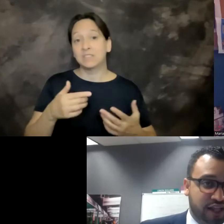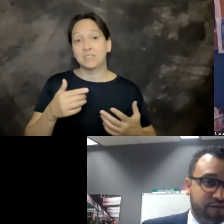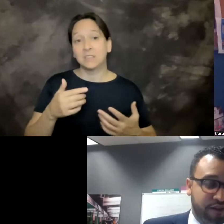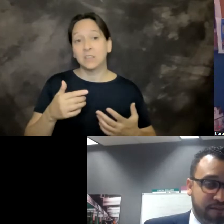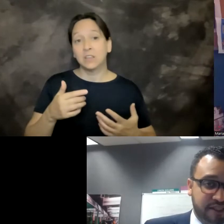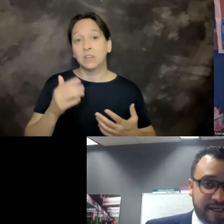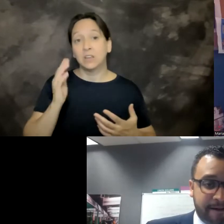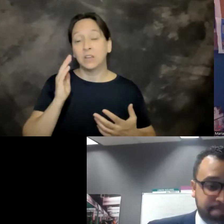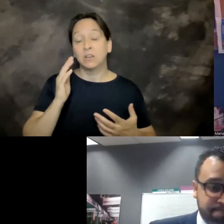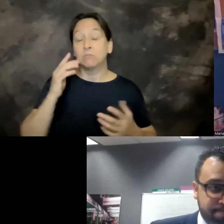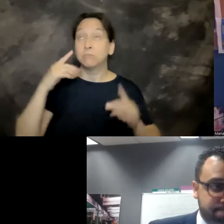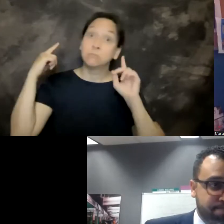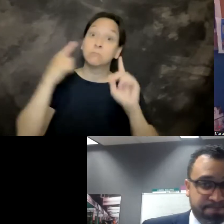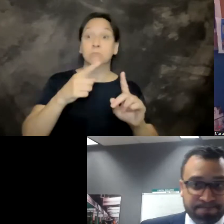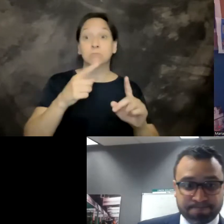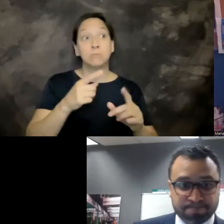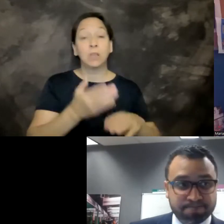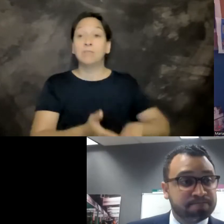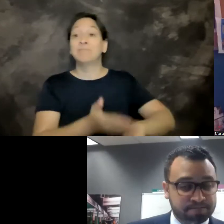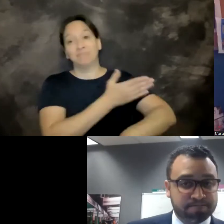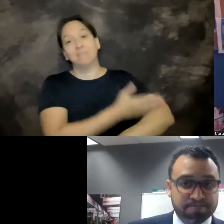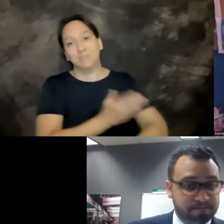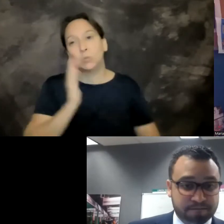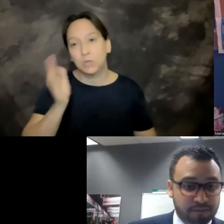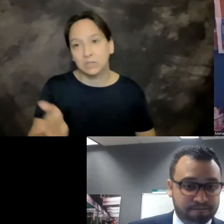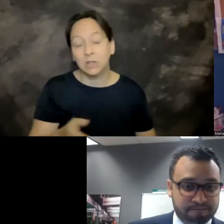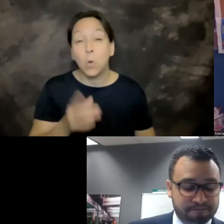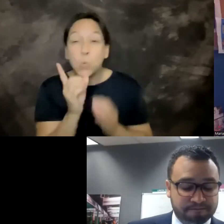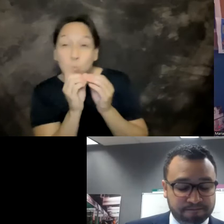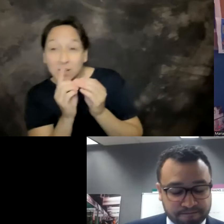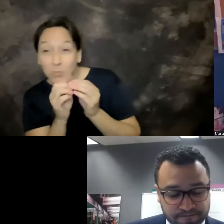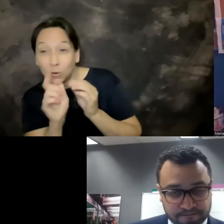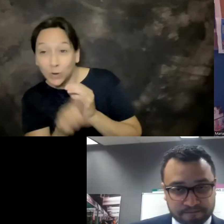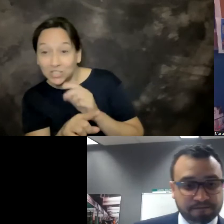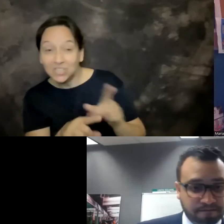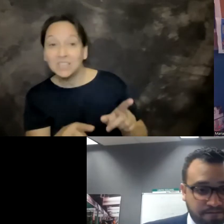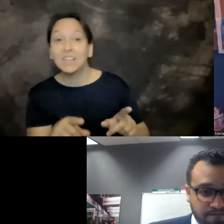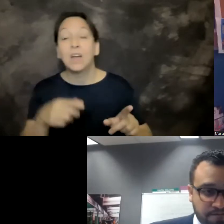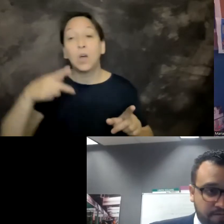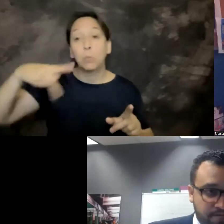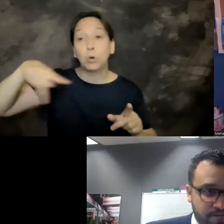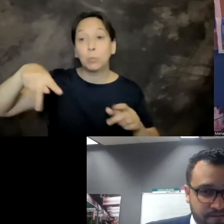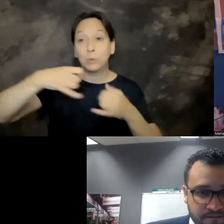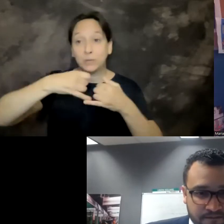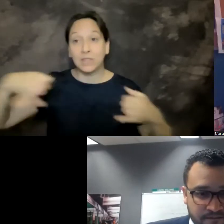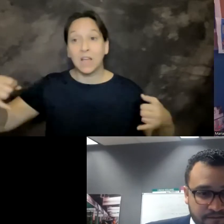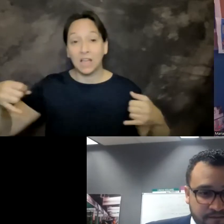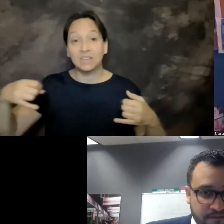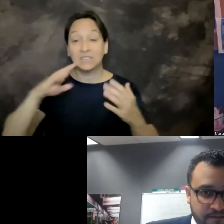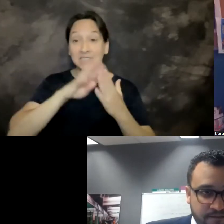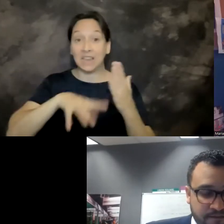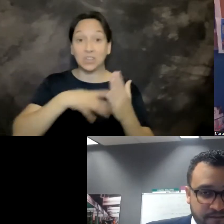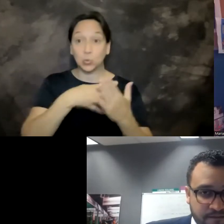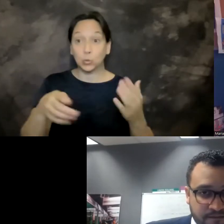Orange Line for the MBTA. One more question, I'm sorry, real quickly. Will the commuter rail change its schedule